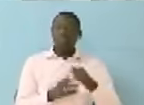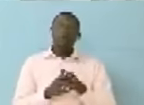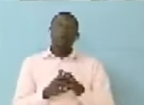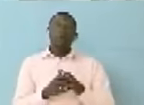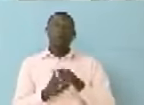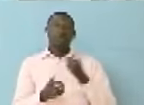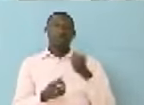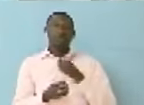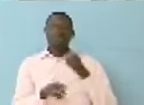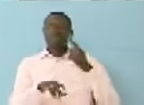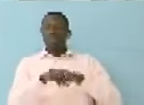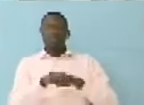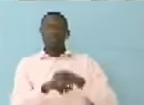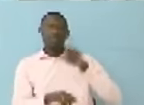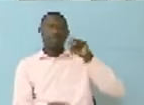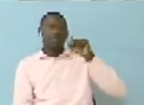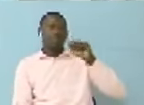of the court